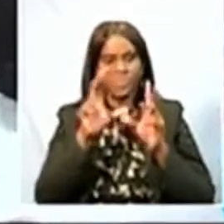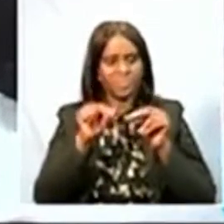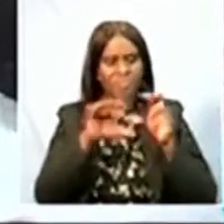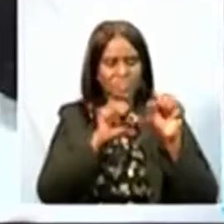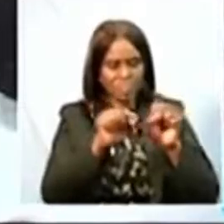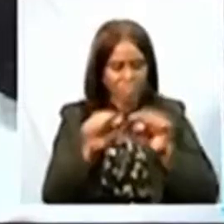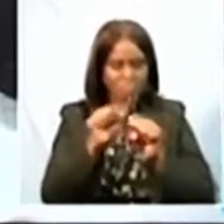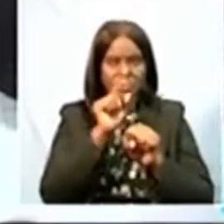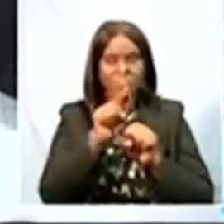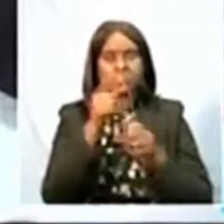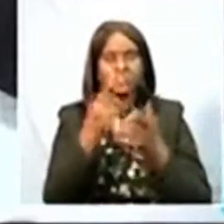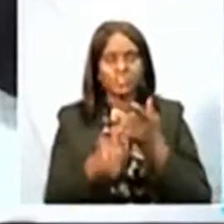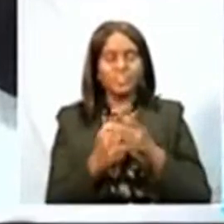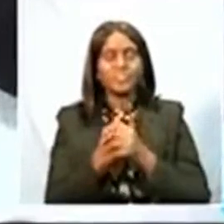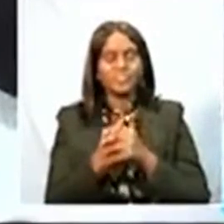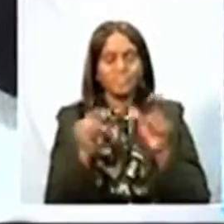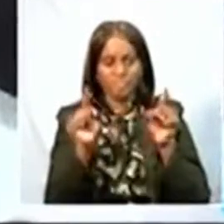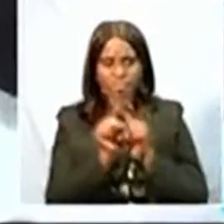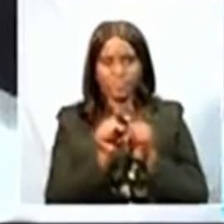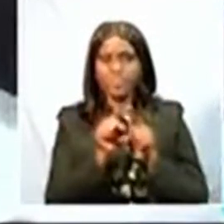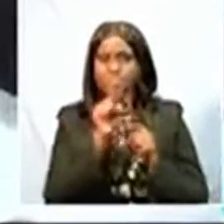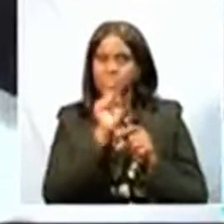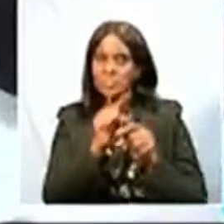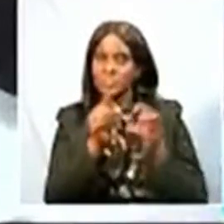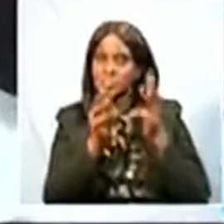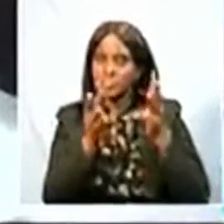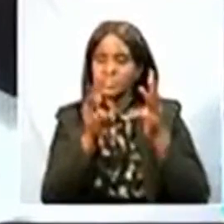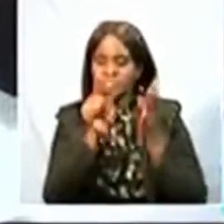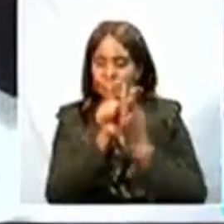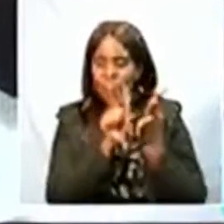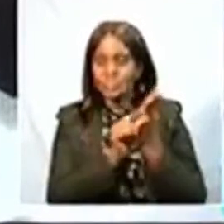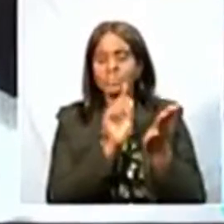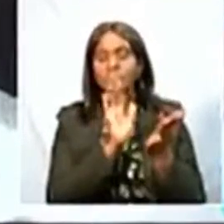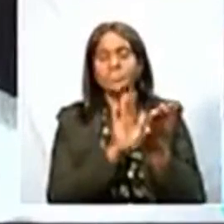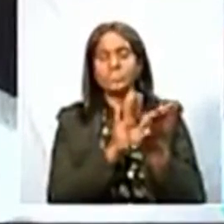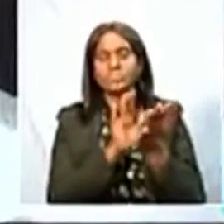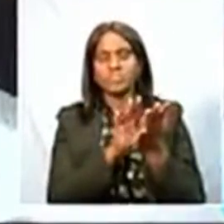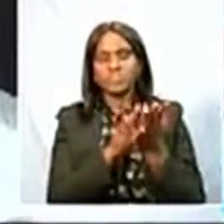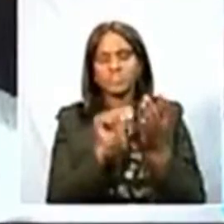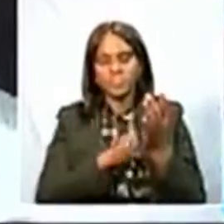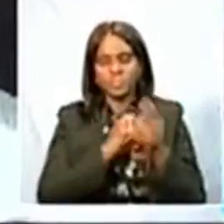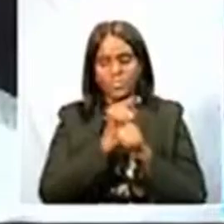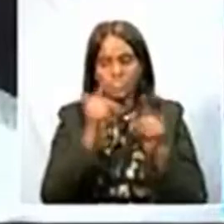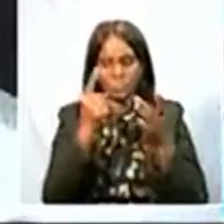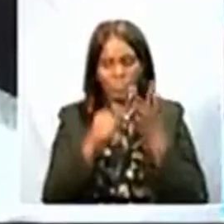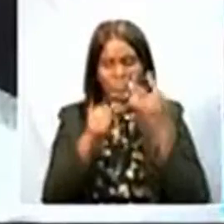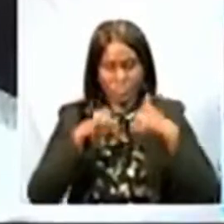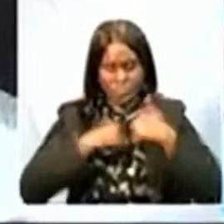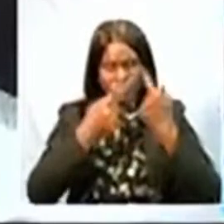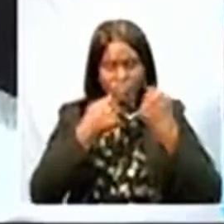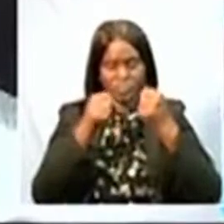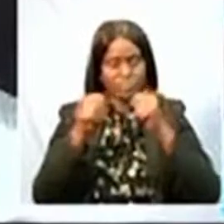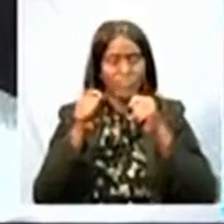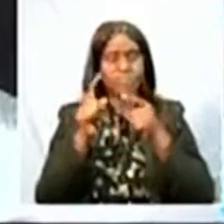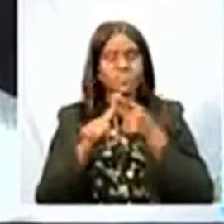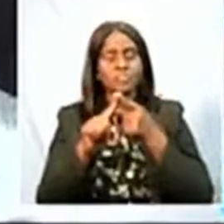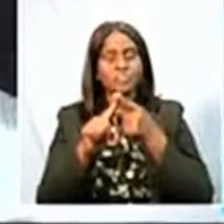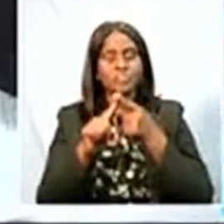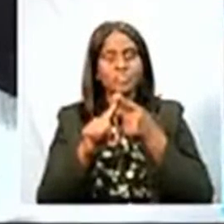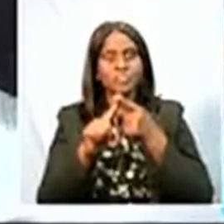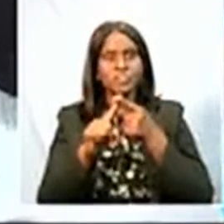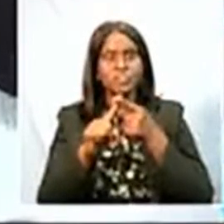confirming that that is the way the law is. We are just trying to